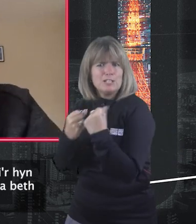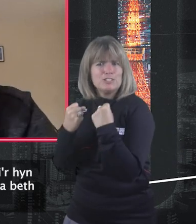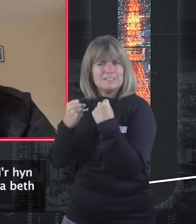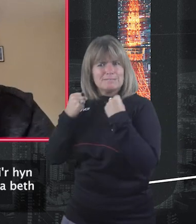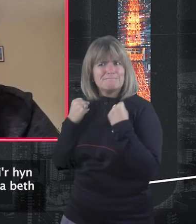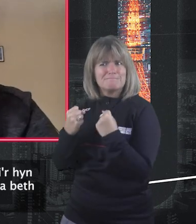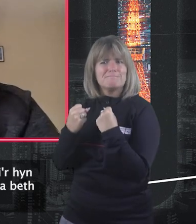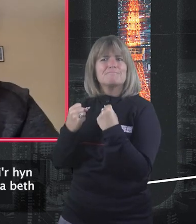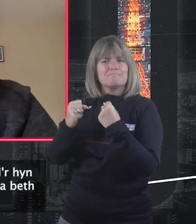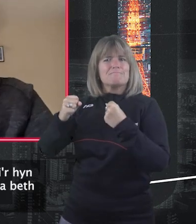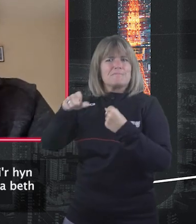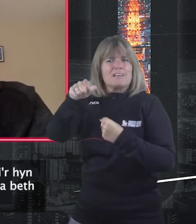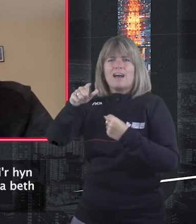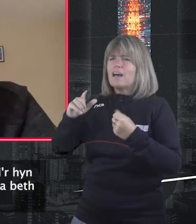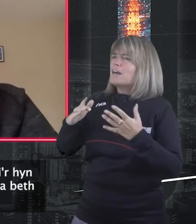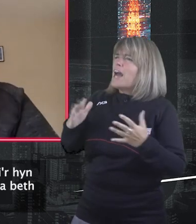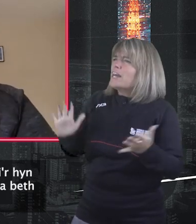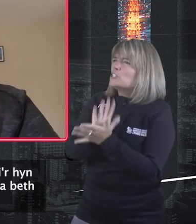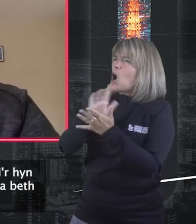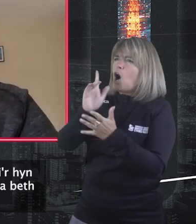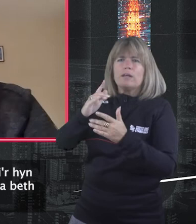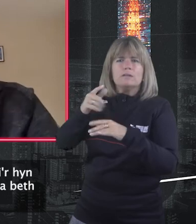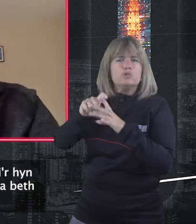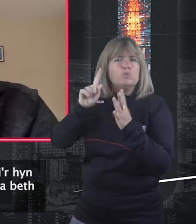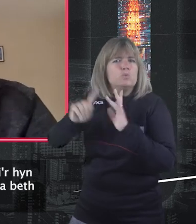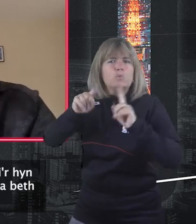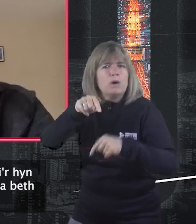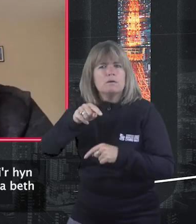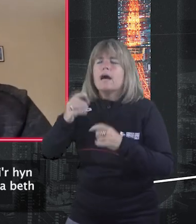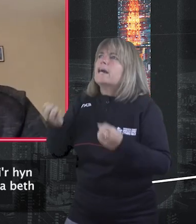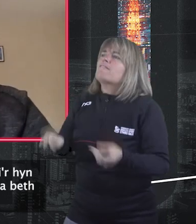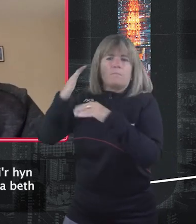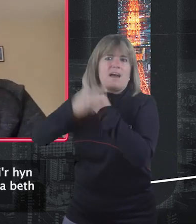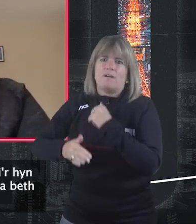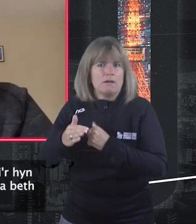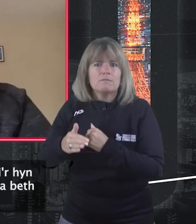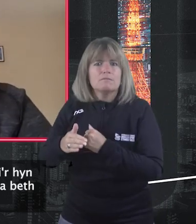find your passionate, find what you love doing, and never give up.